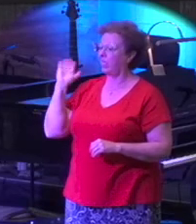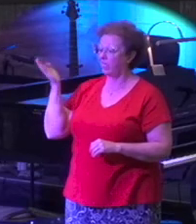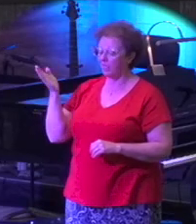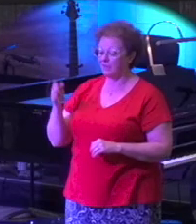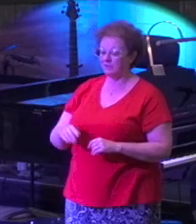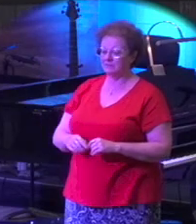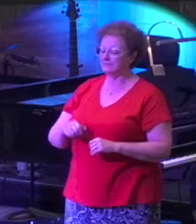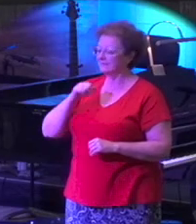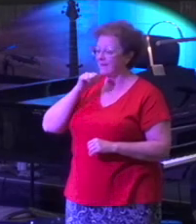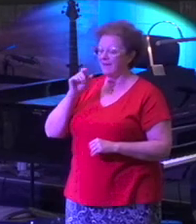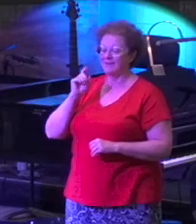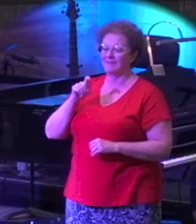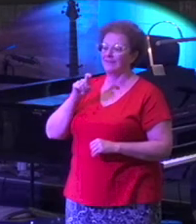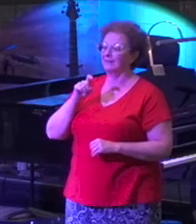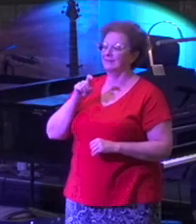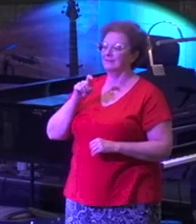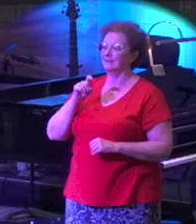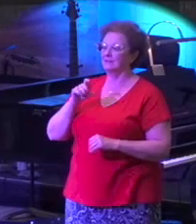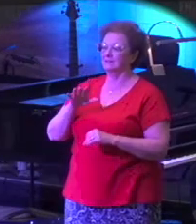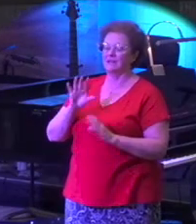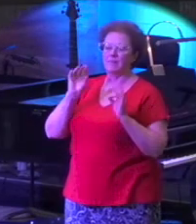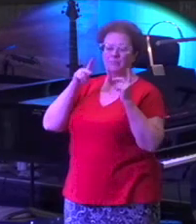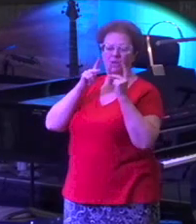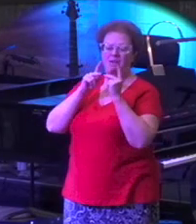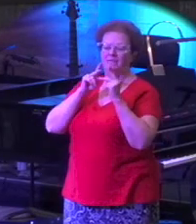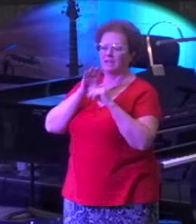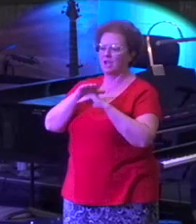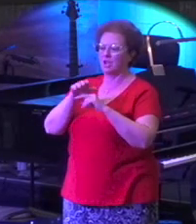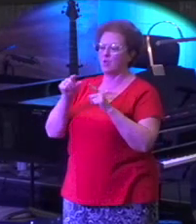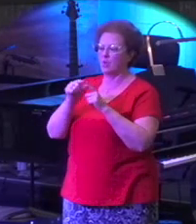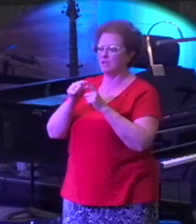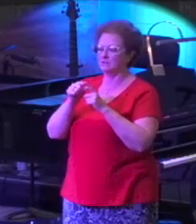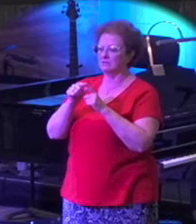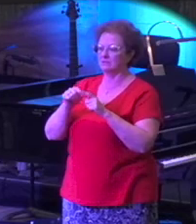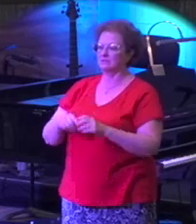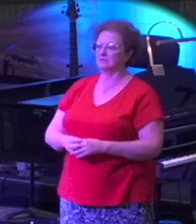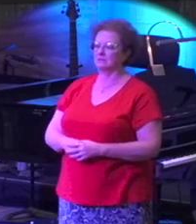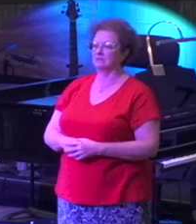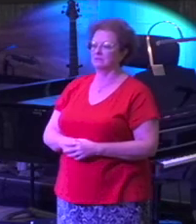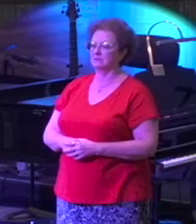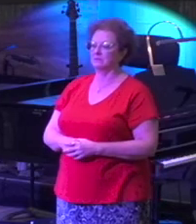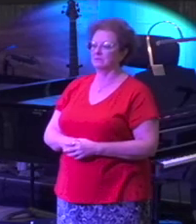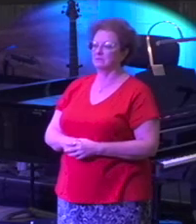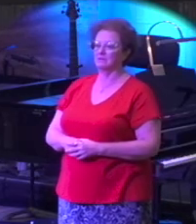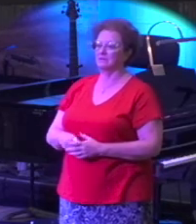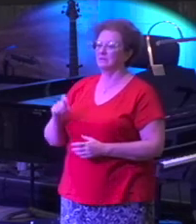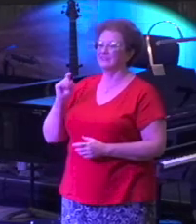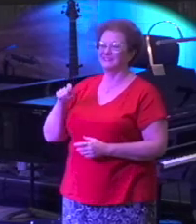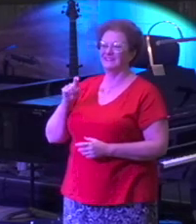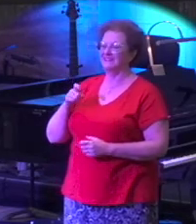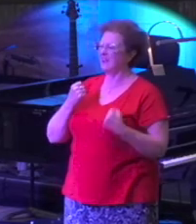to be as eloquent as St. Paul. Apparently from our text today, you don't even have to be good at it. You don't even have to